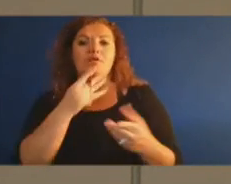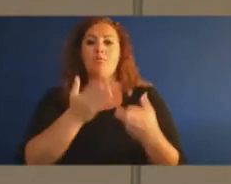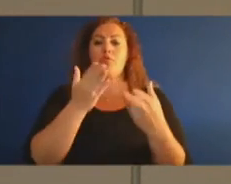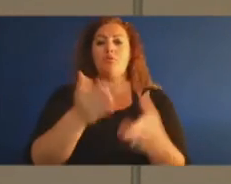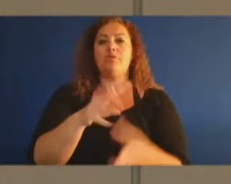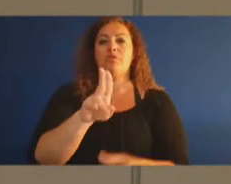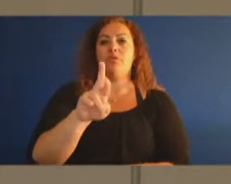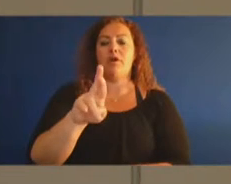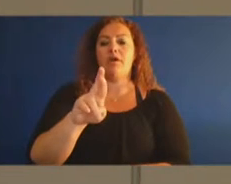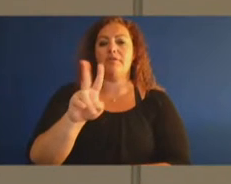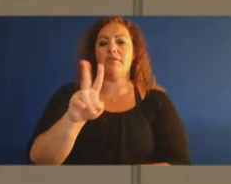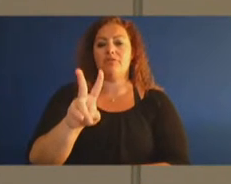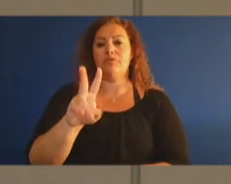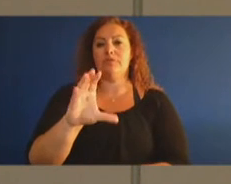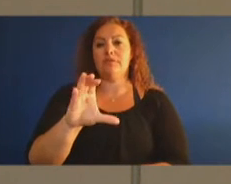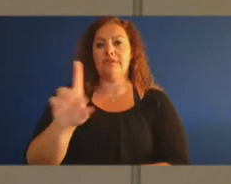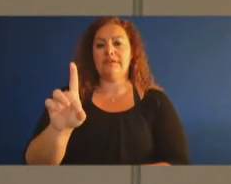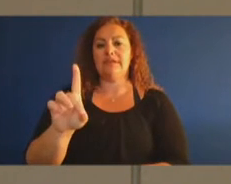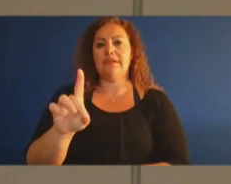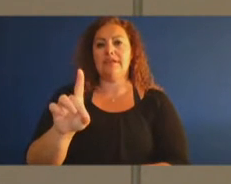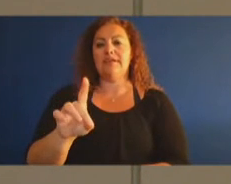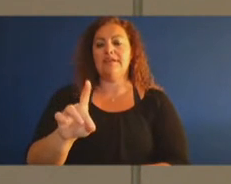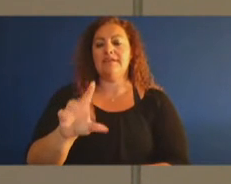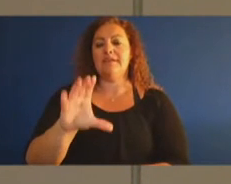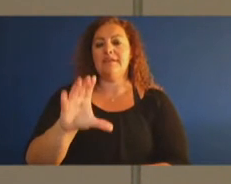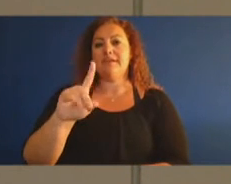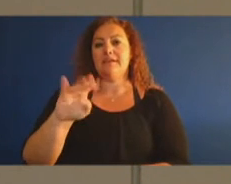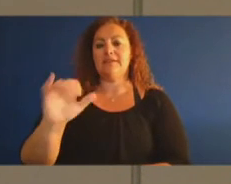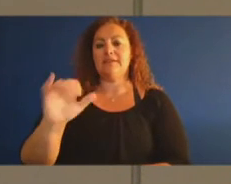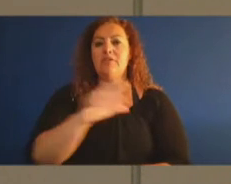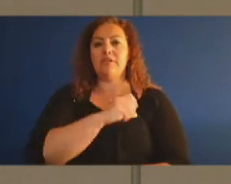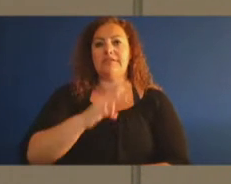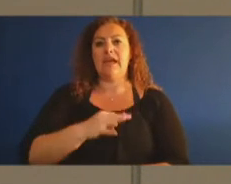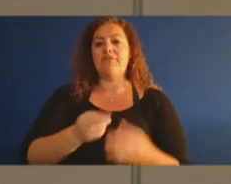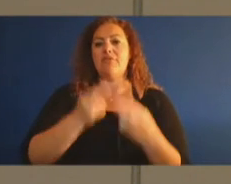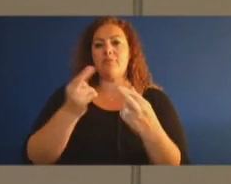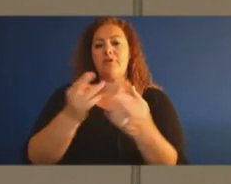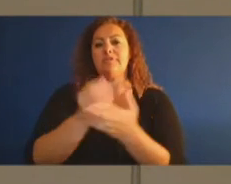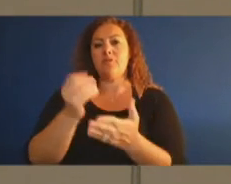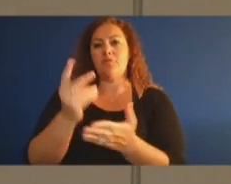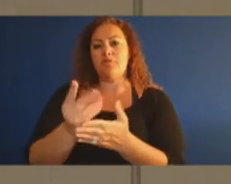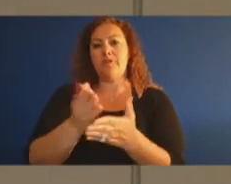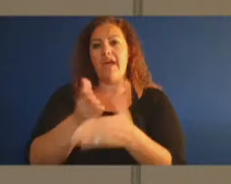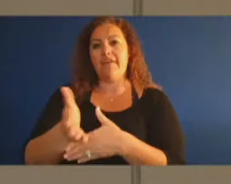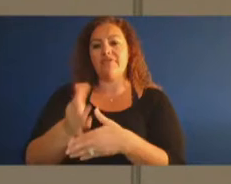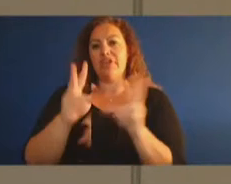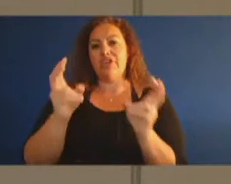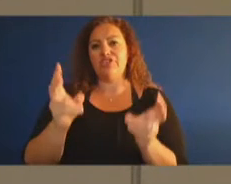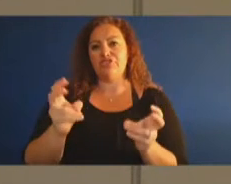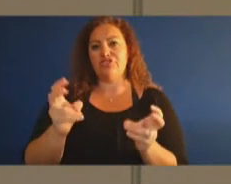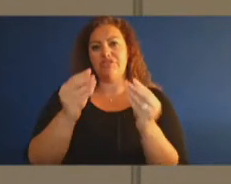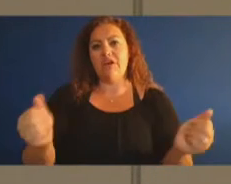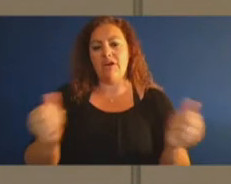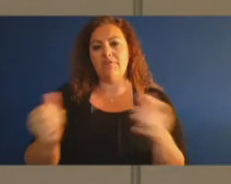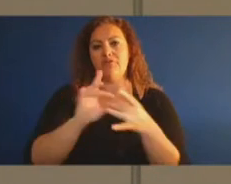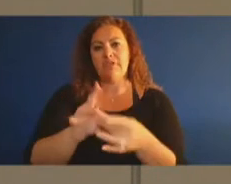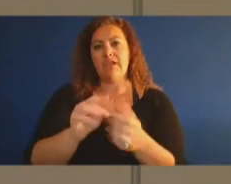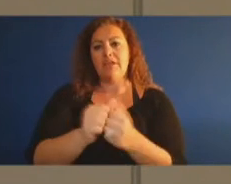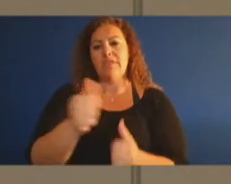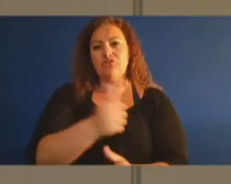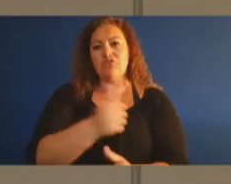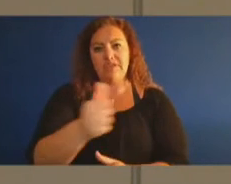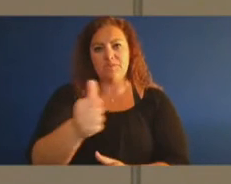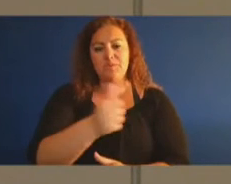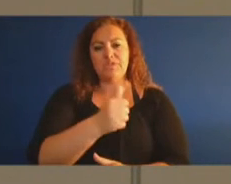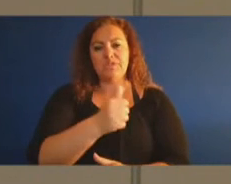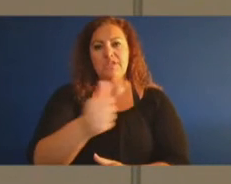residential conditional uh staff recommends approval of this petition upon resolution of outstanding issues related to Transportation um